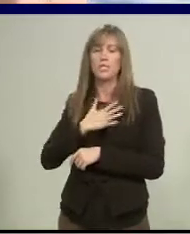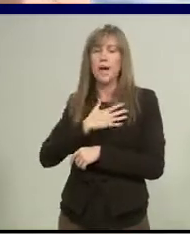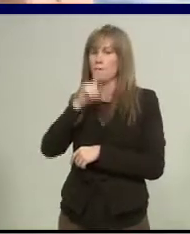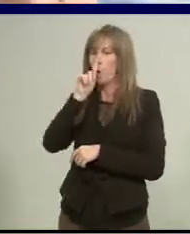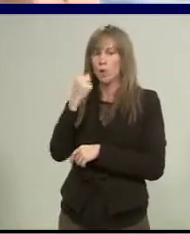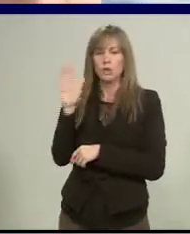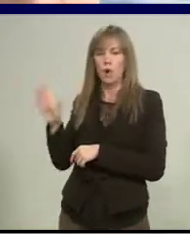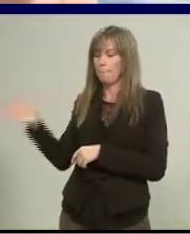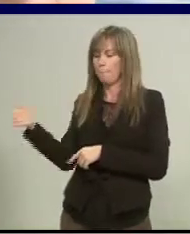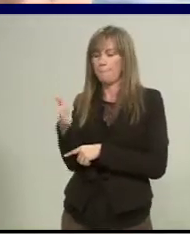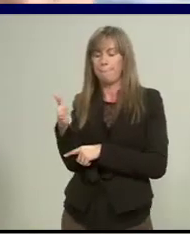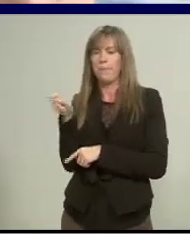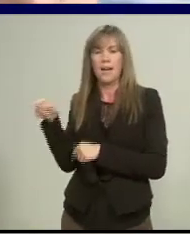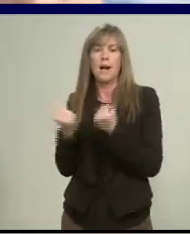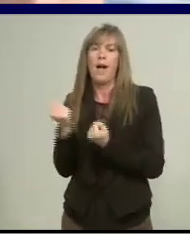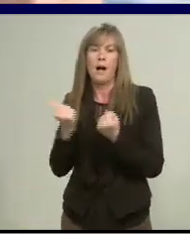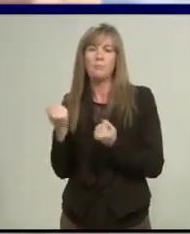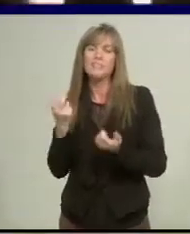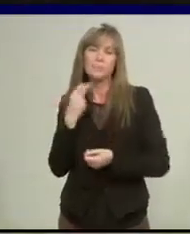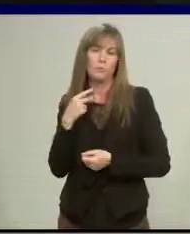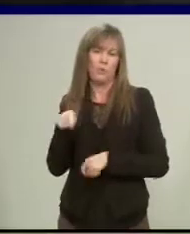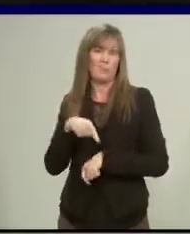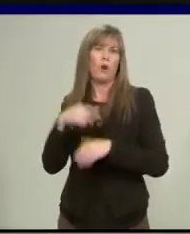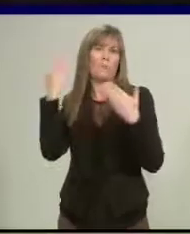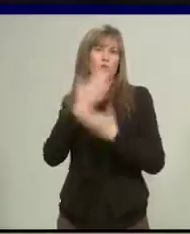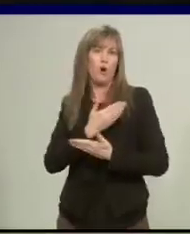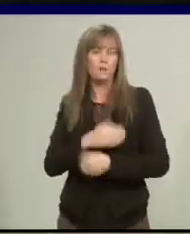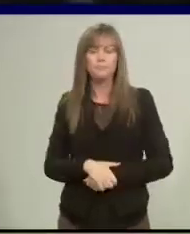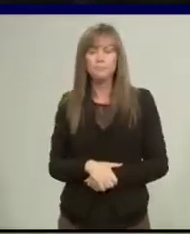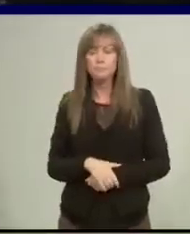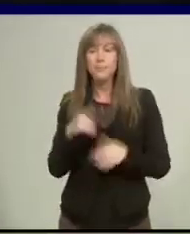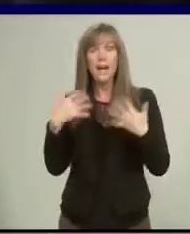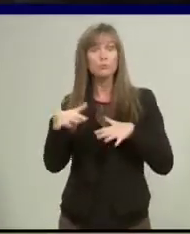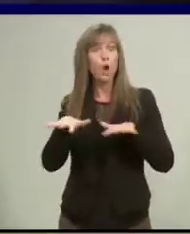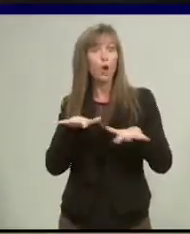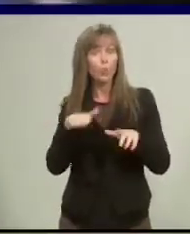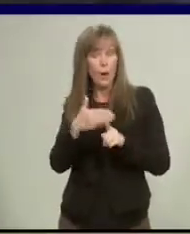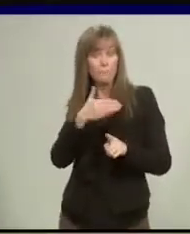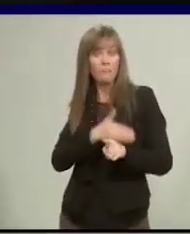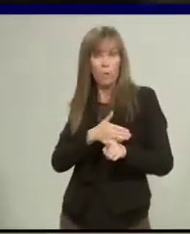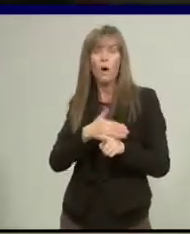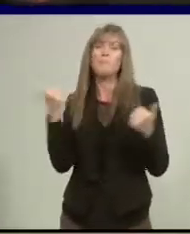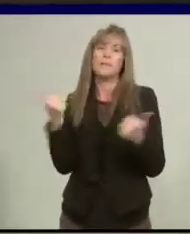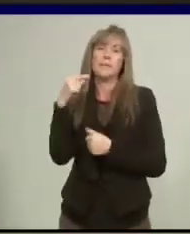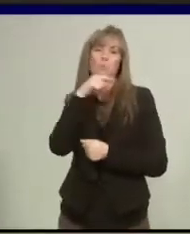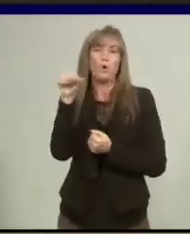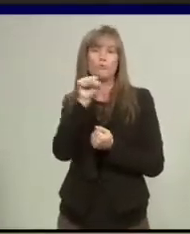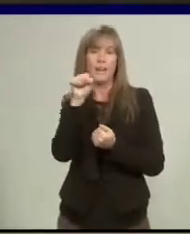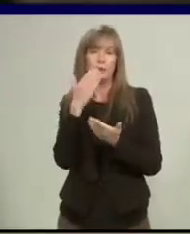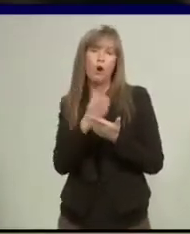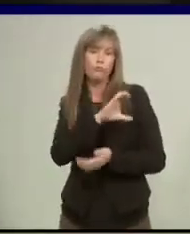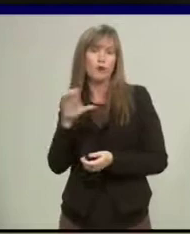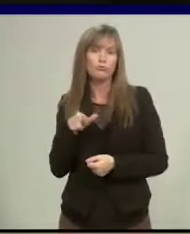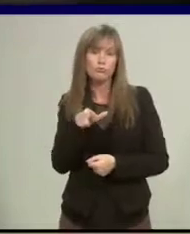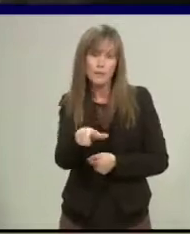that vehicle. So yeah, that's pretty disappointing really at that time of night. Before the Canterbury earthquakes hit, boy racers plagued the streets of Christchurch,